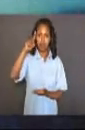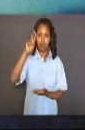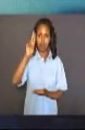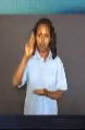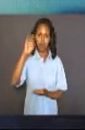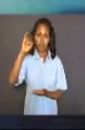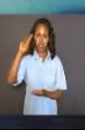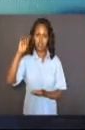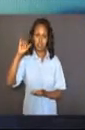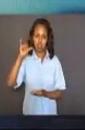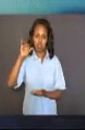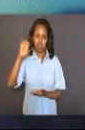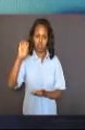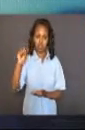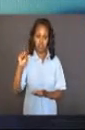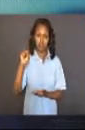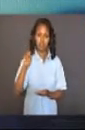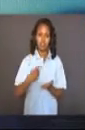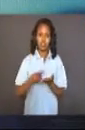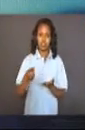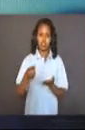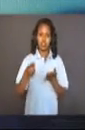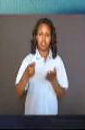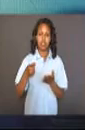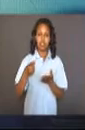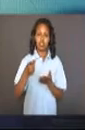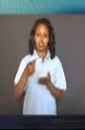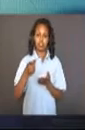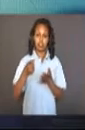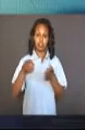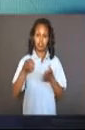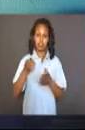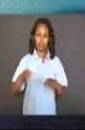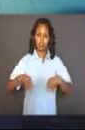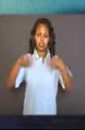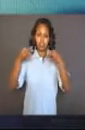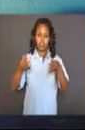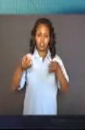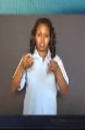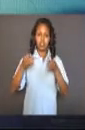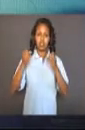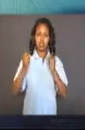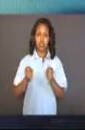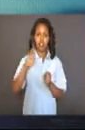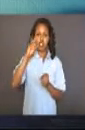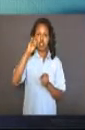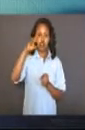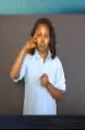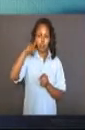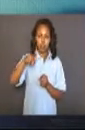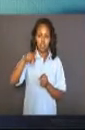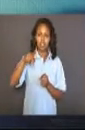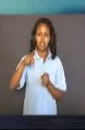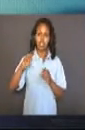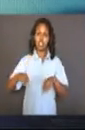We have a name for extrinsic semiconductors that have been doped with